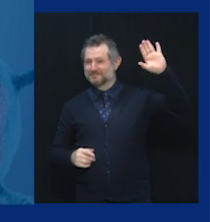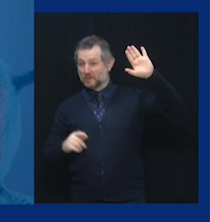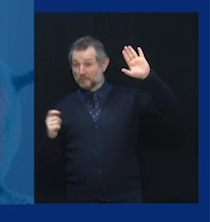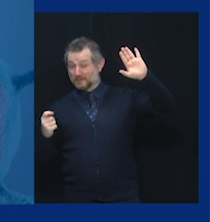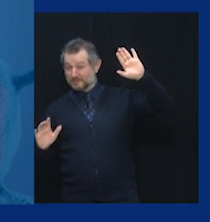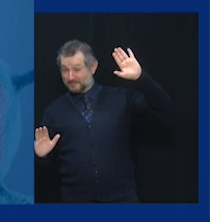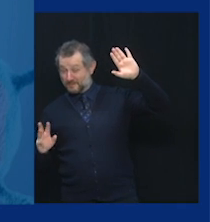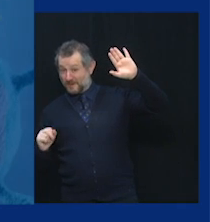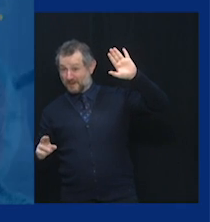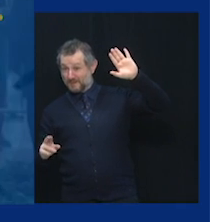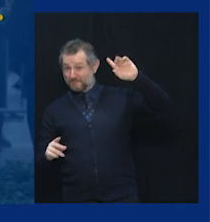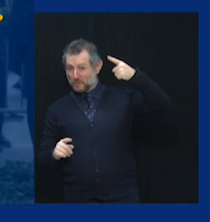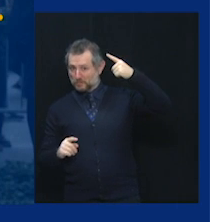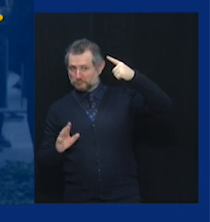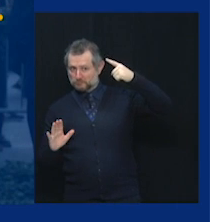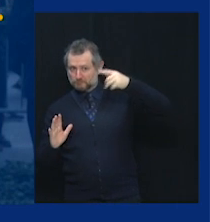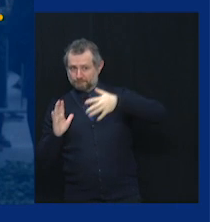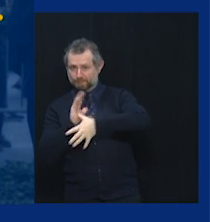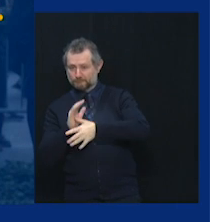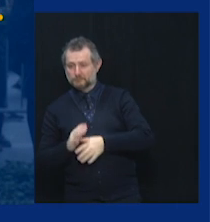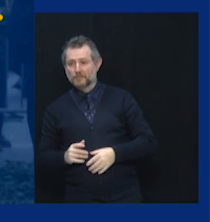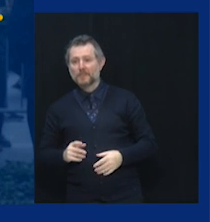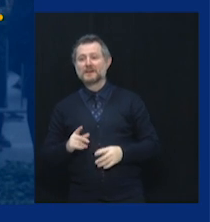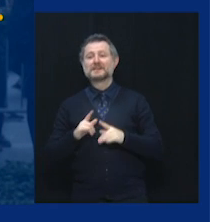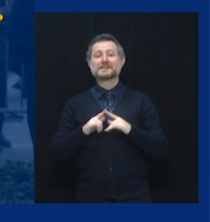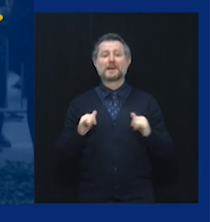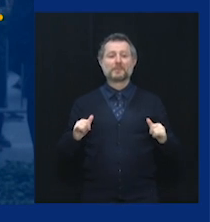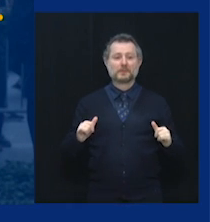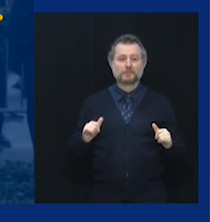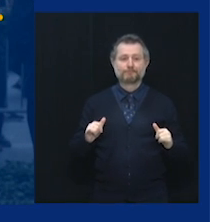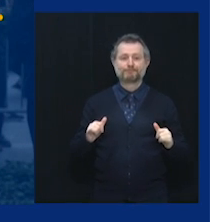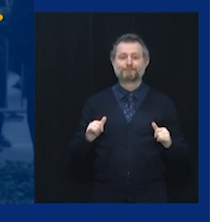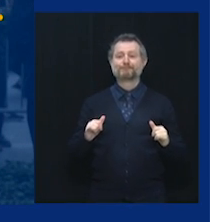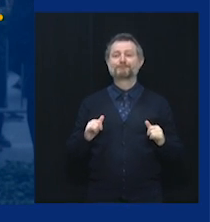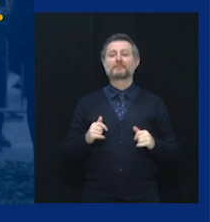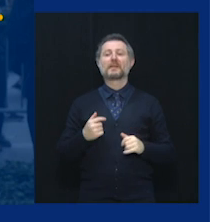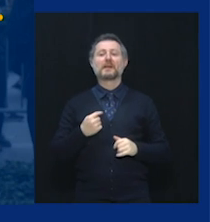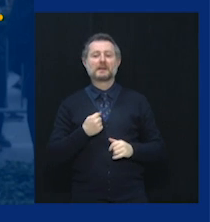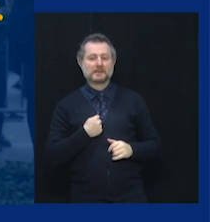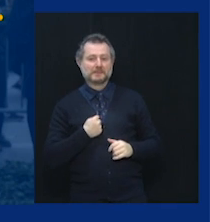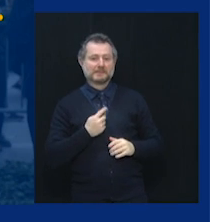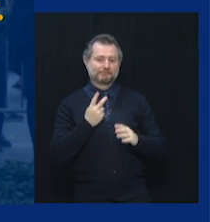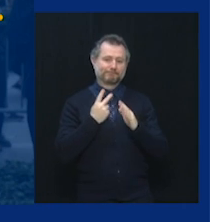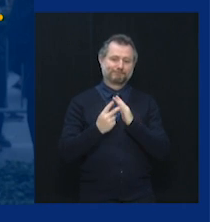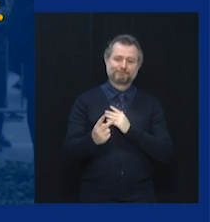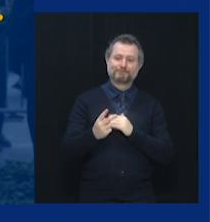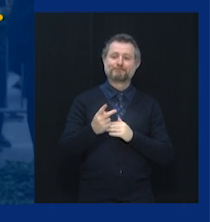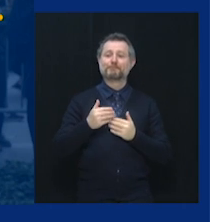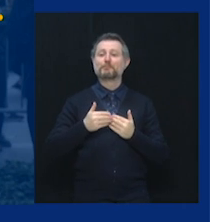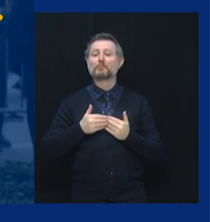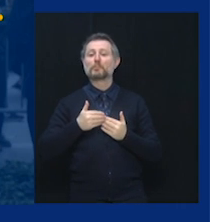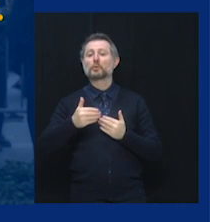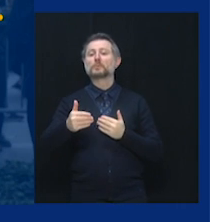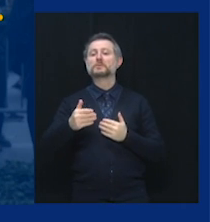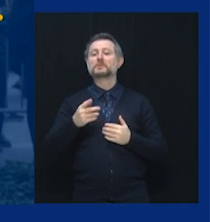the same time, we are anticipating the post-war Reconstruction.